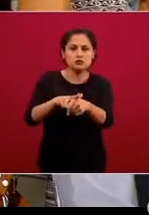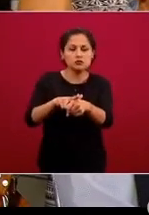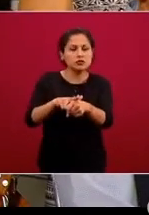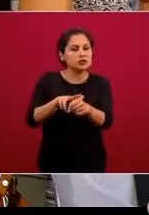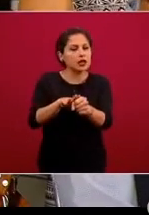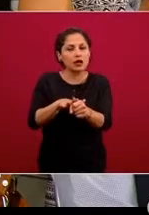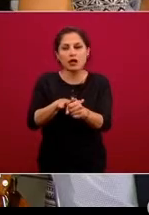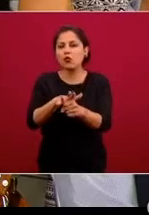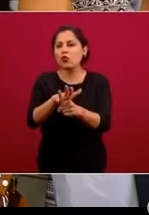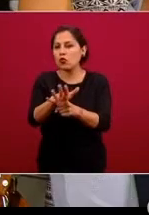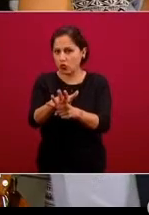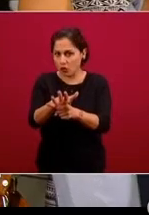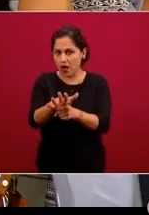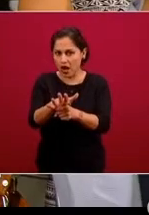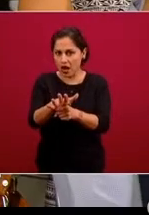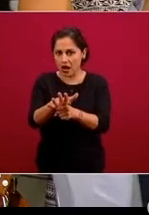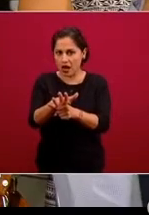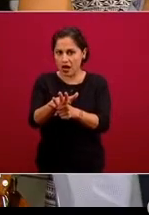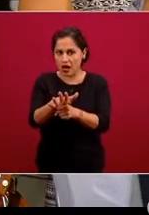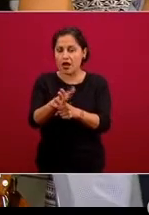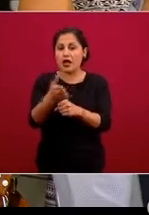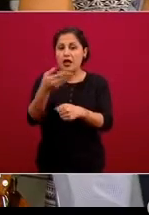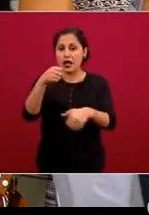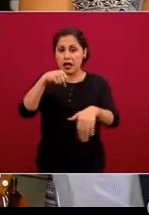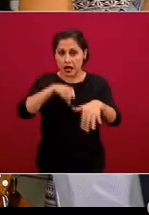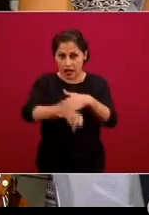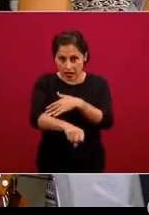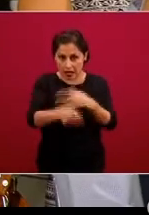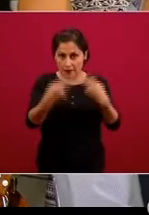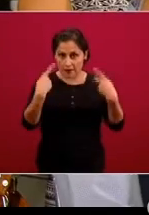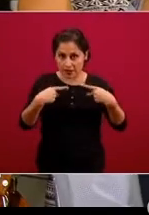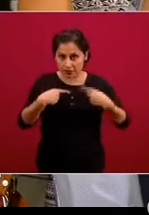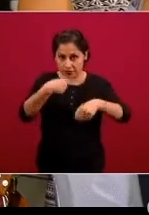information about which hospitals